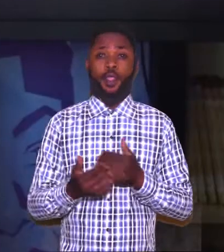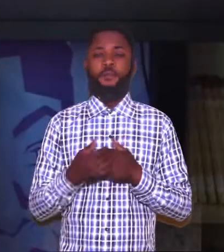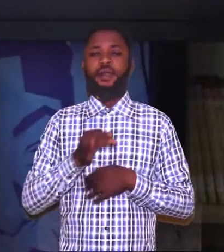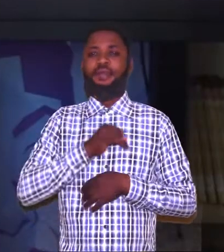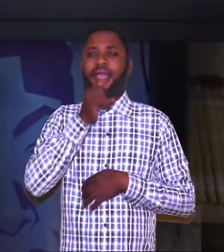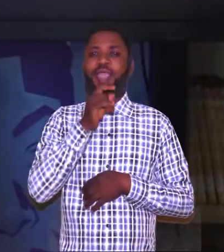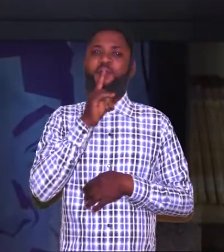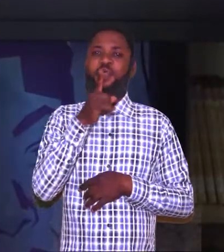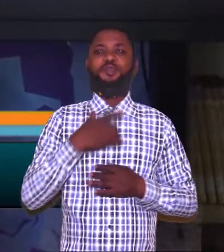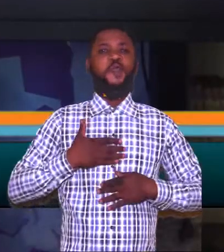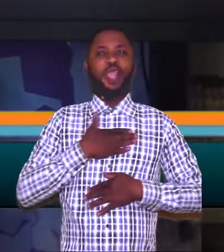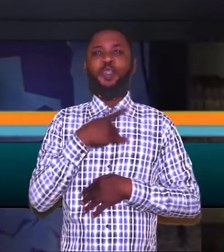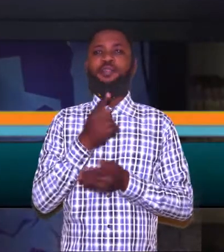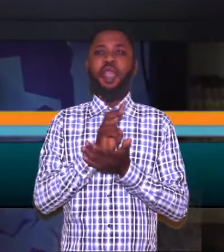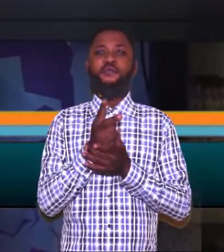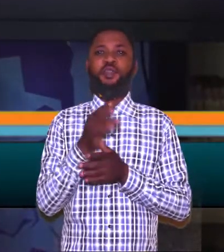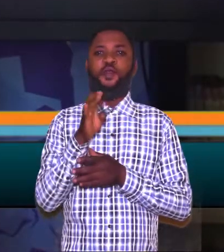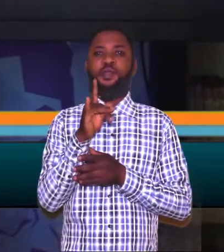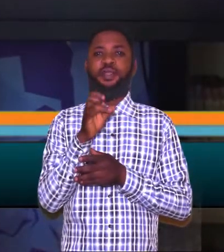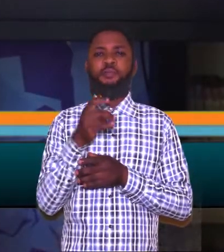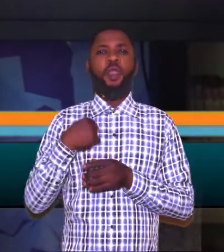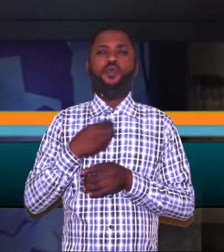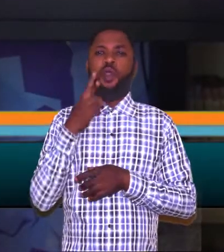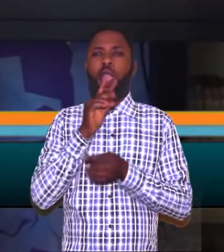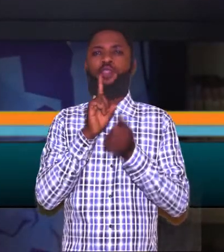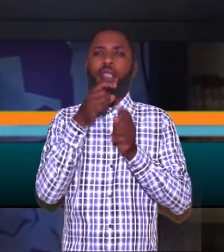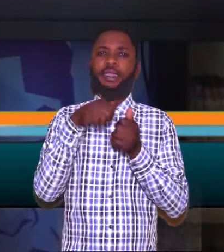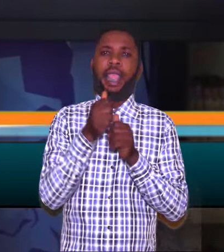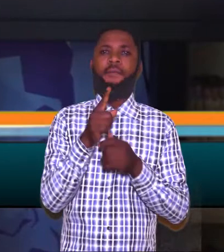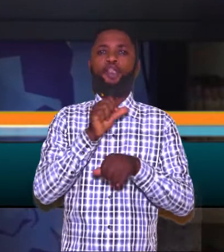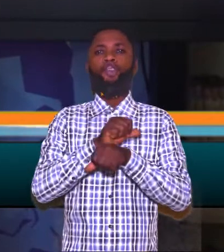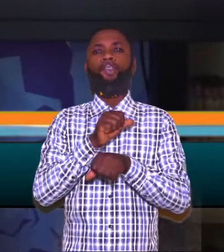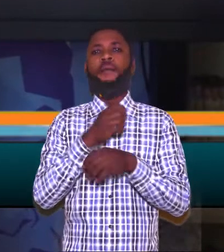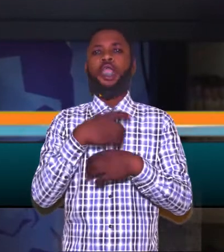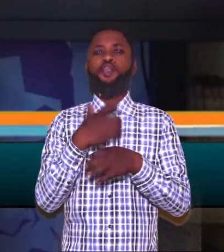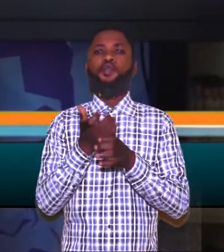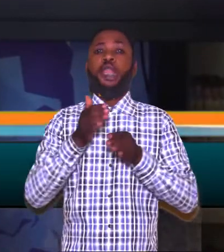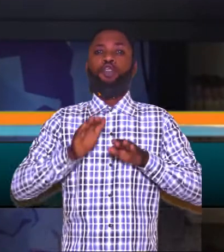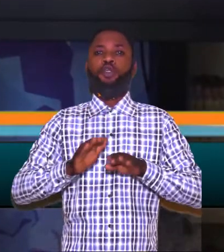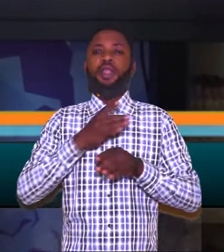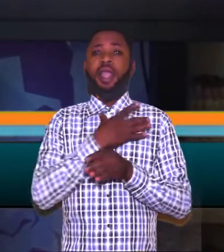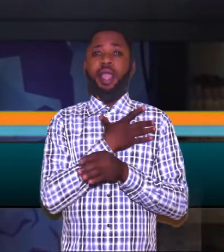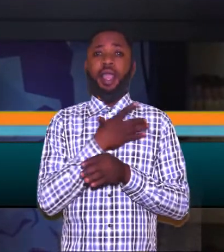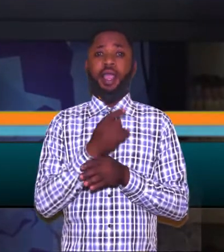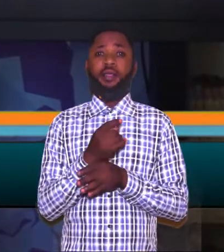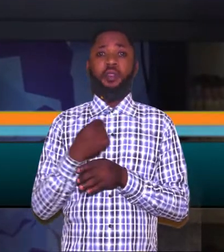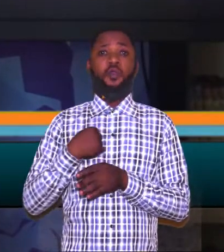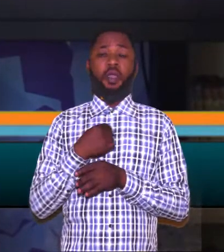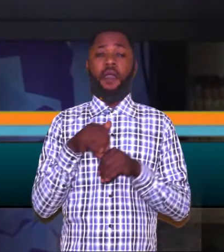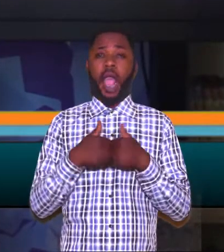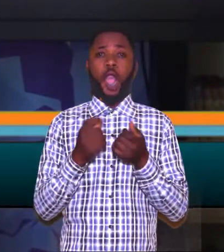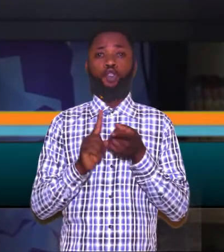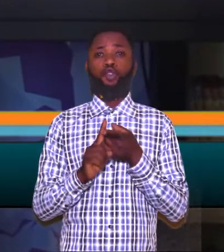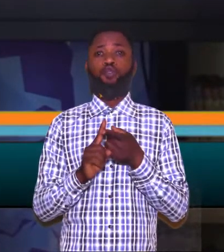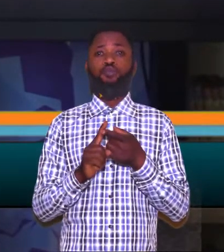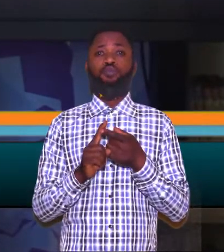Welcome back. I'm sure you enjoyed the video clip. Yes, we were talking about job creation and how